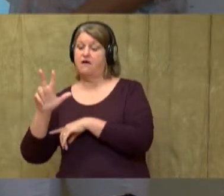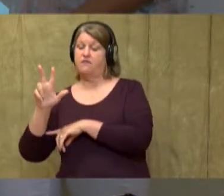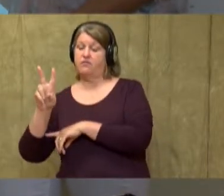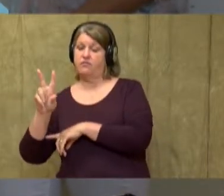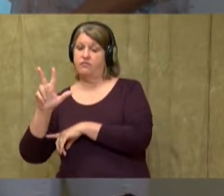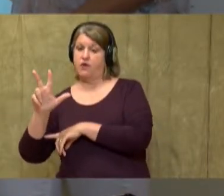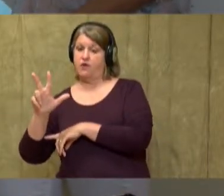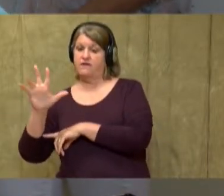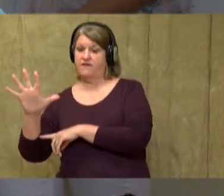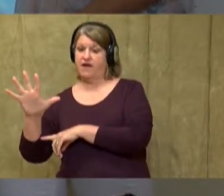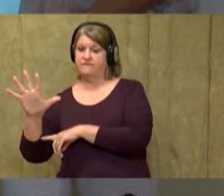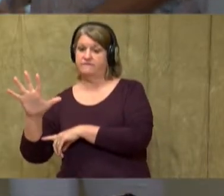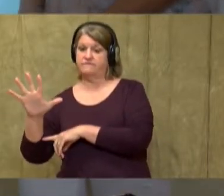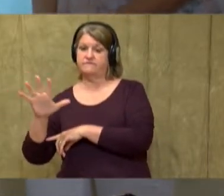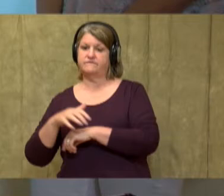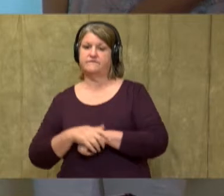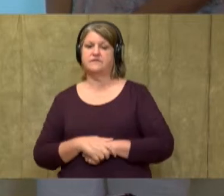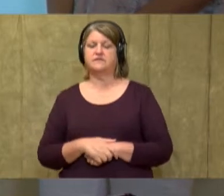35.